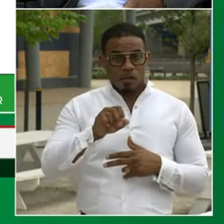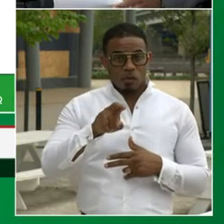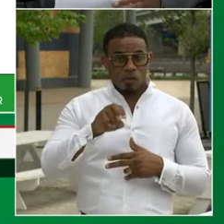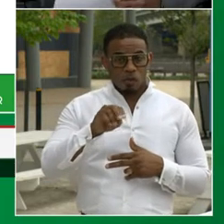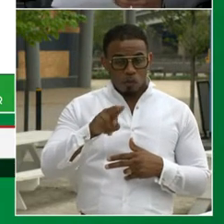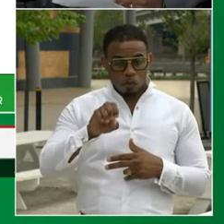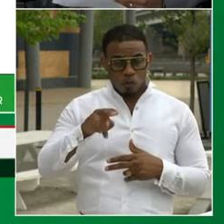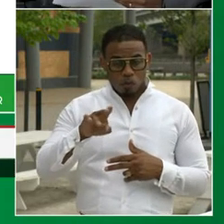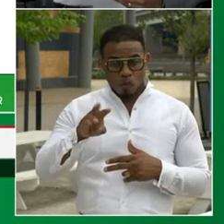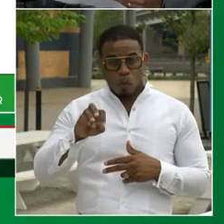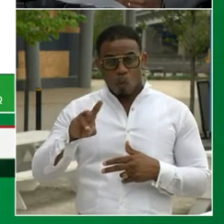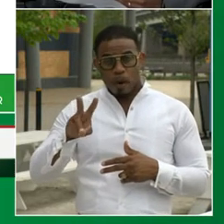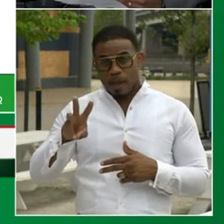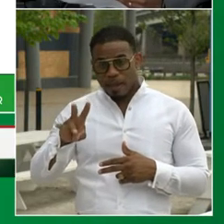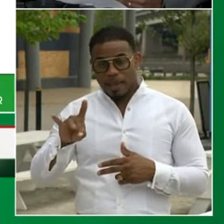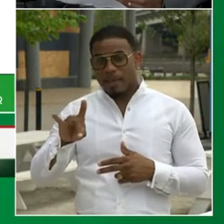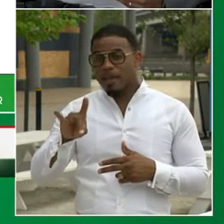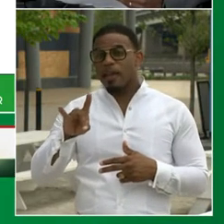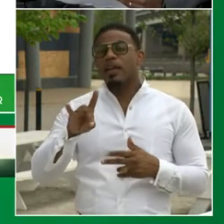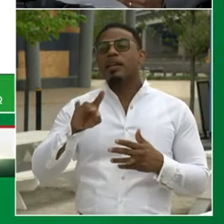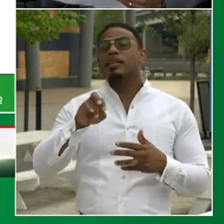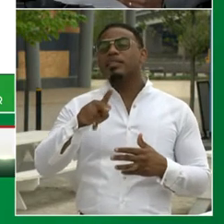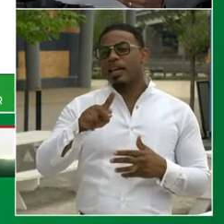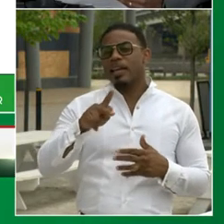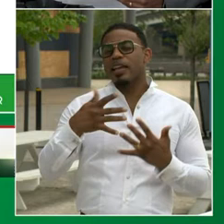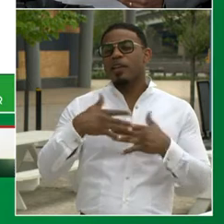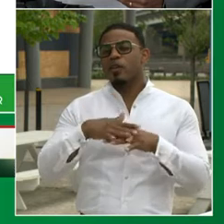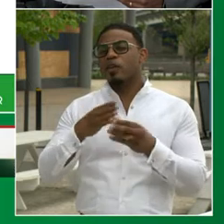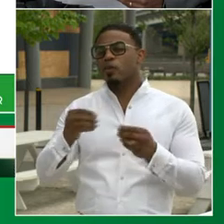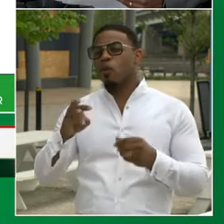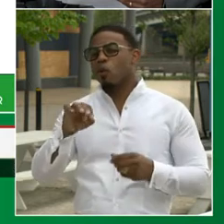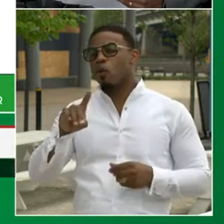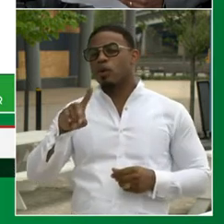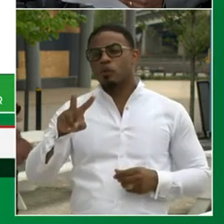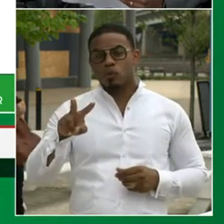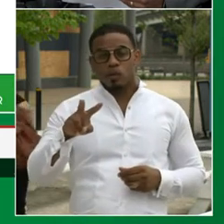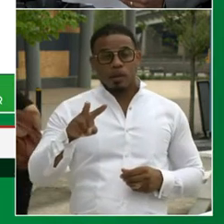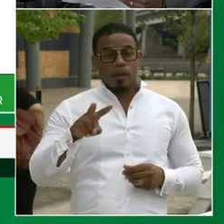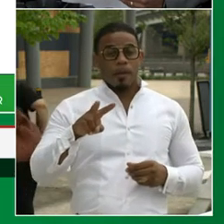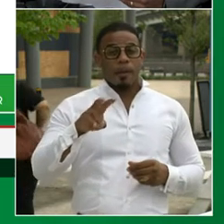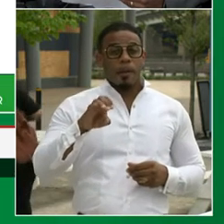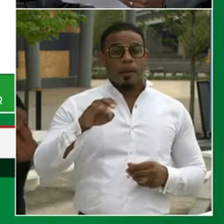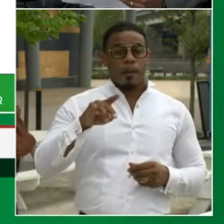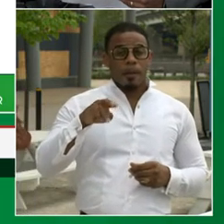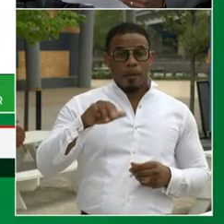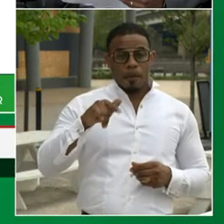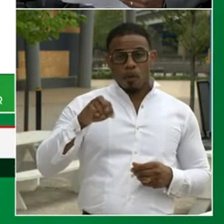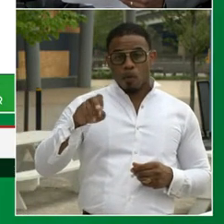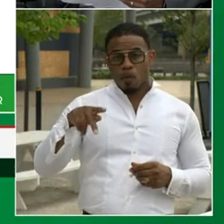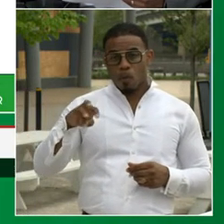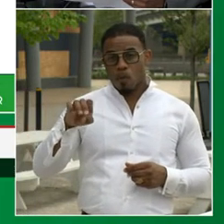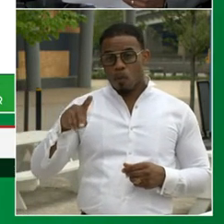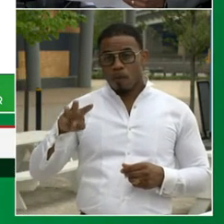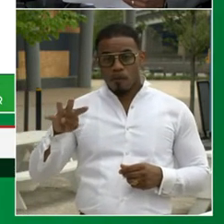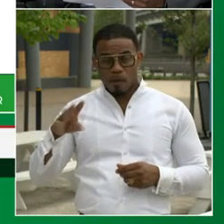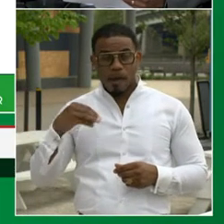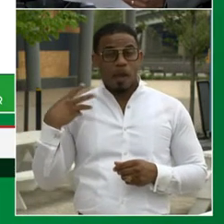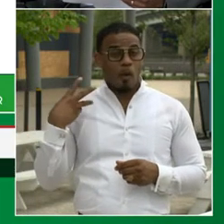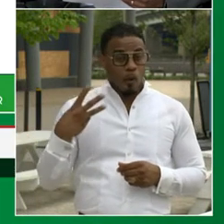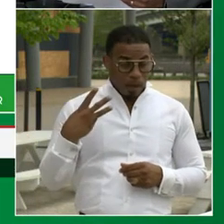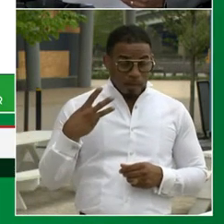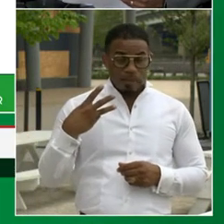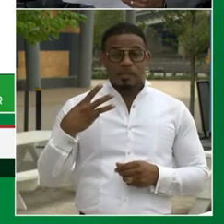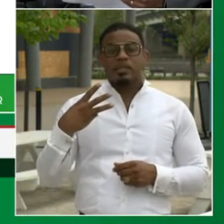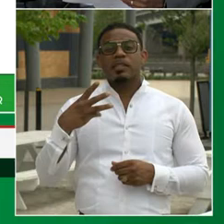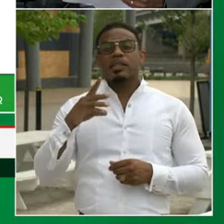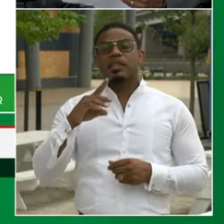Susu, Ward 8. TAG Integrated Solutions, Ward 2. The Calpro Group, Ward 4. And Washington